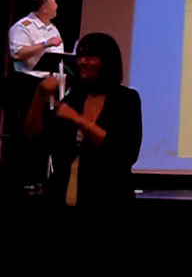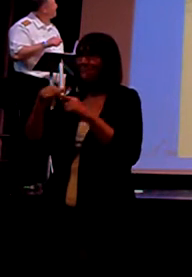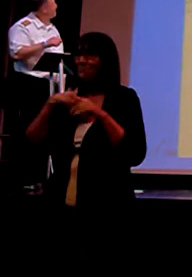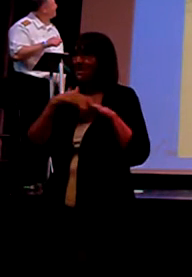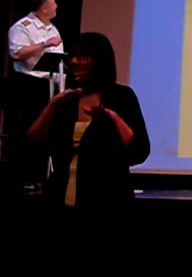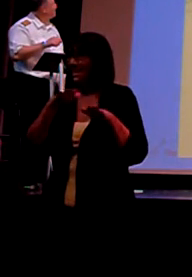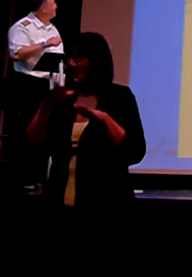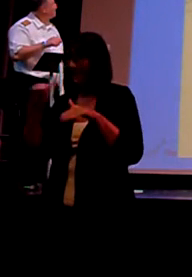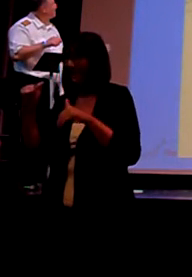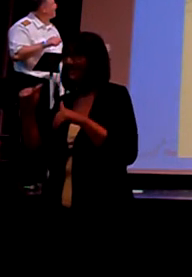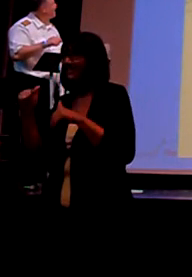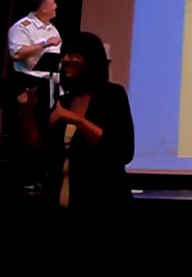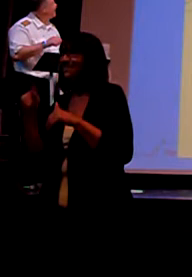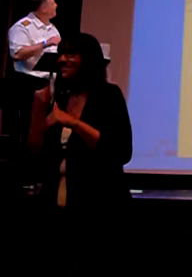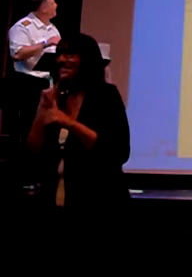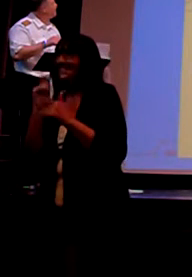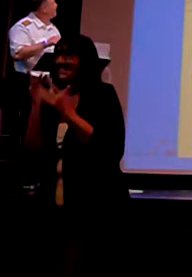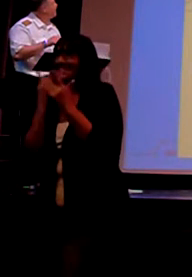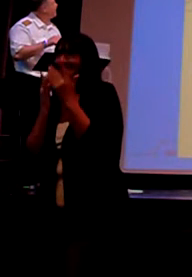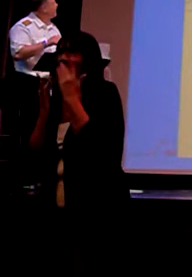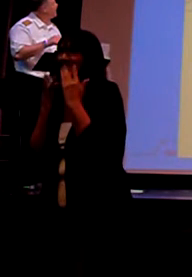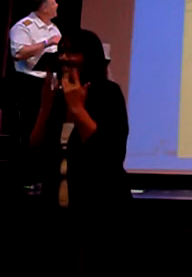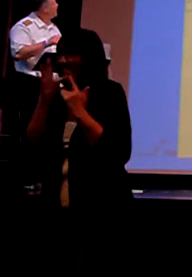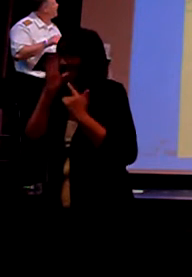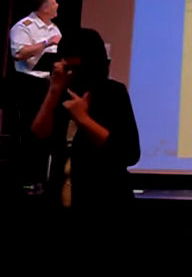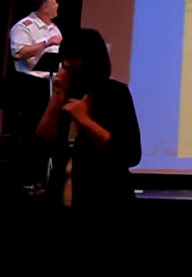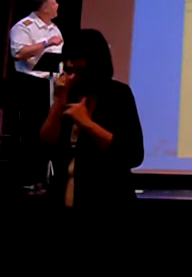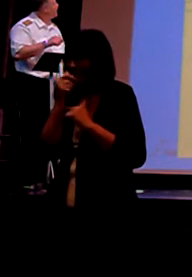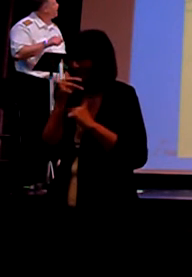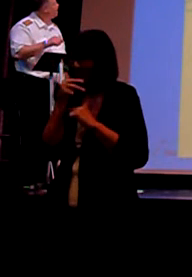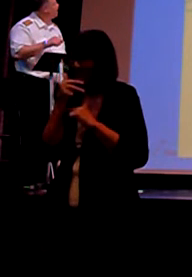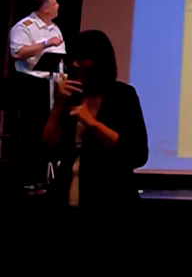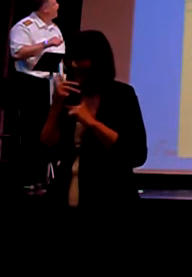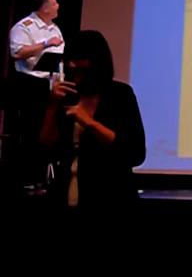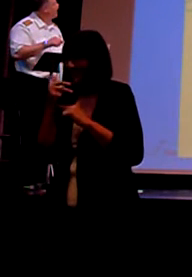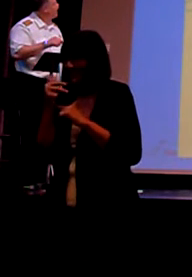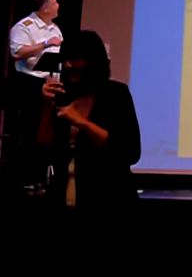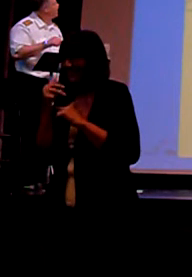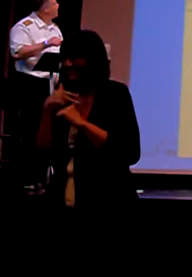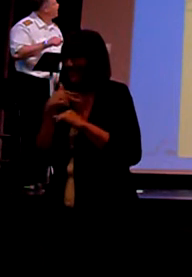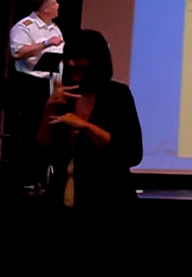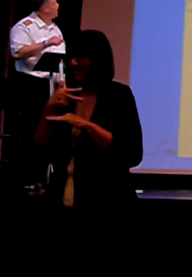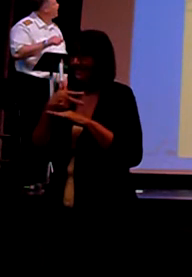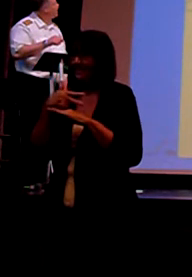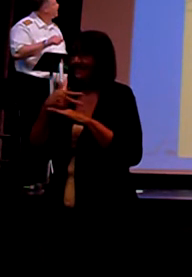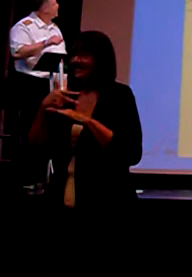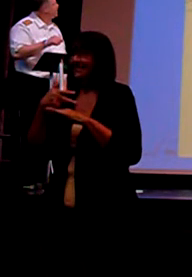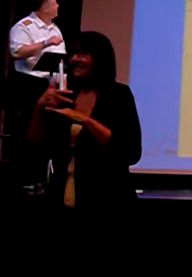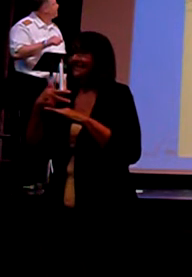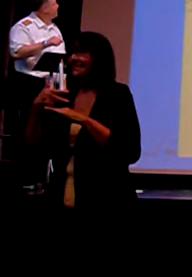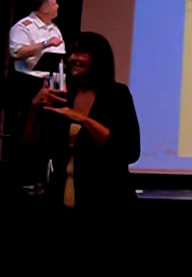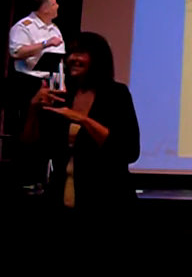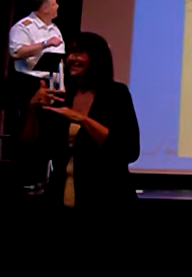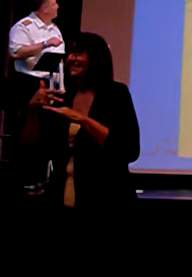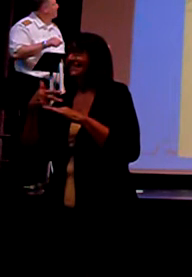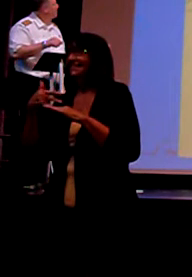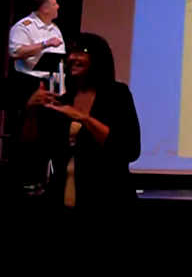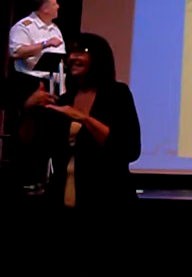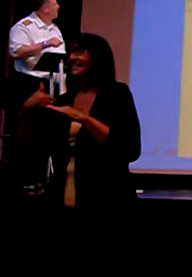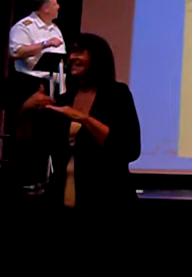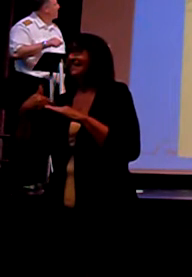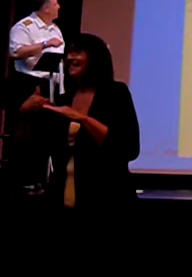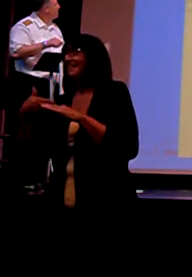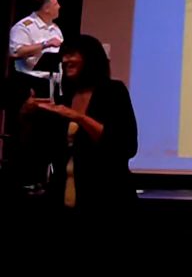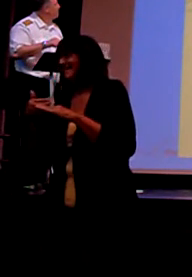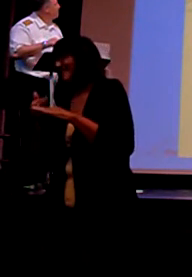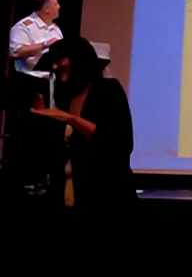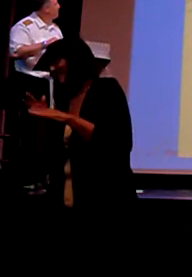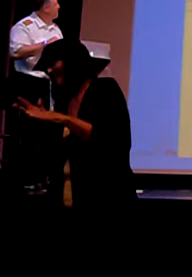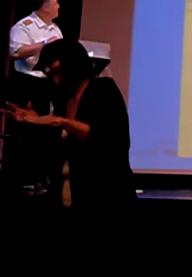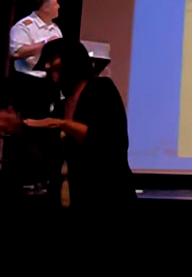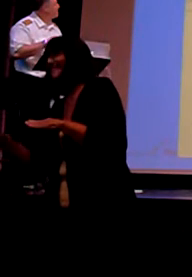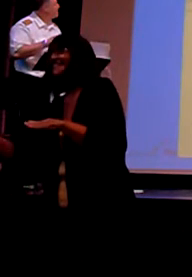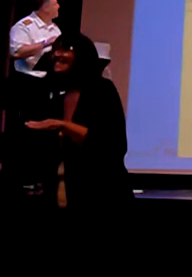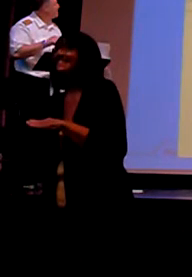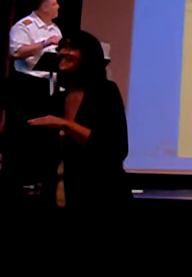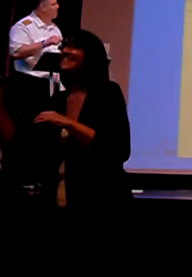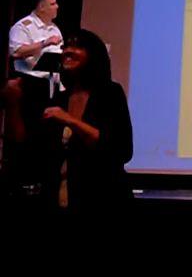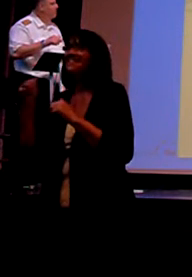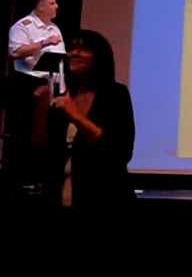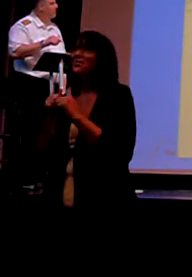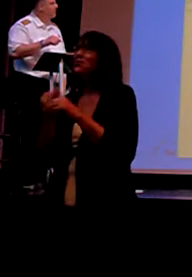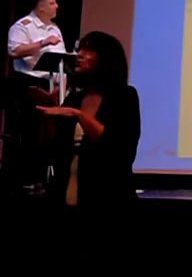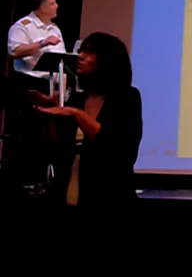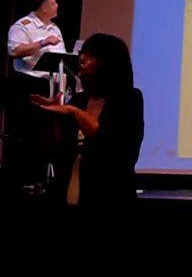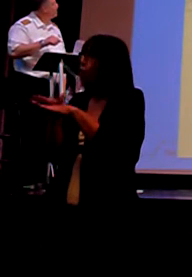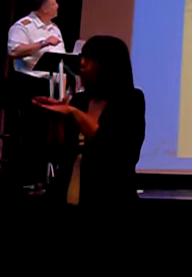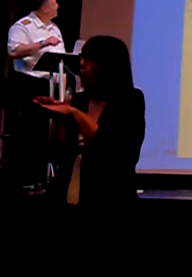So it's really tight in this area. We back out, turn the ship around, and then we head out here with a nice and